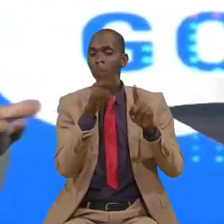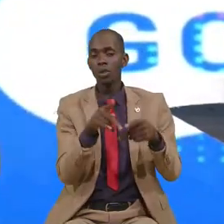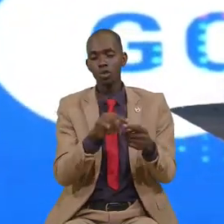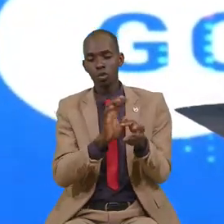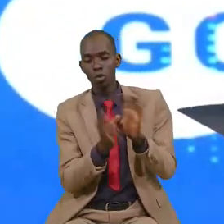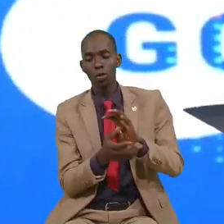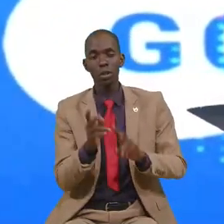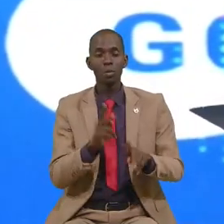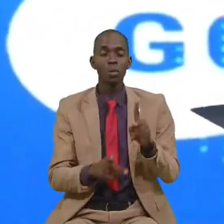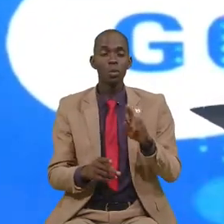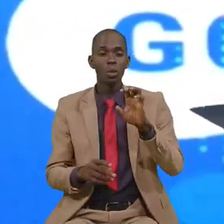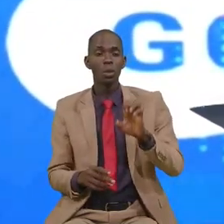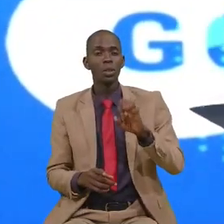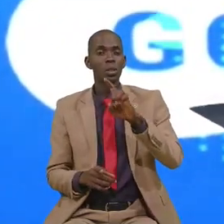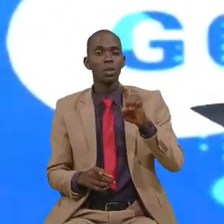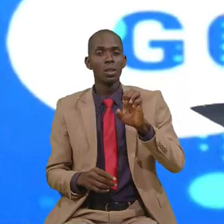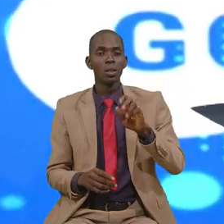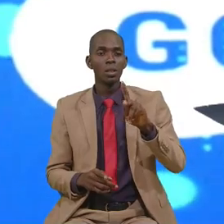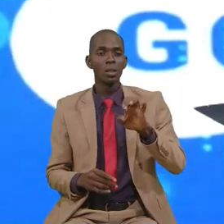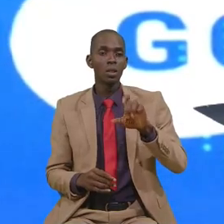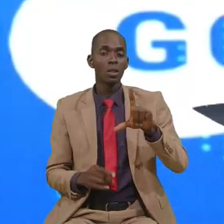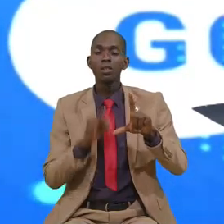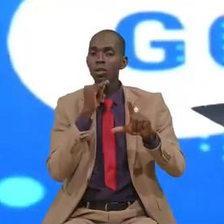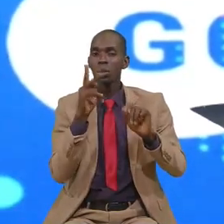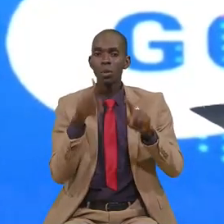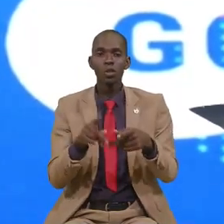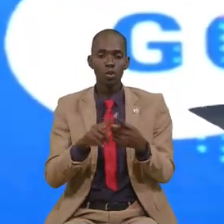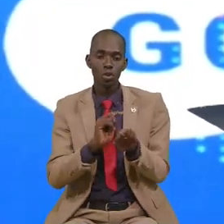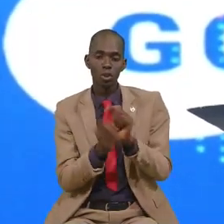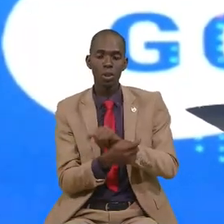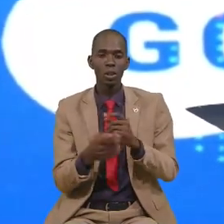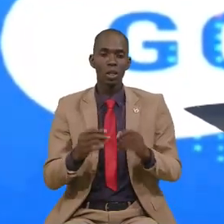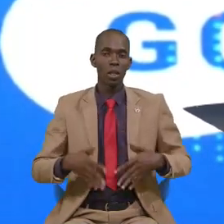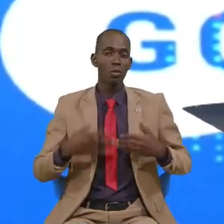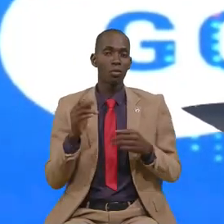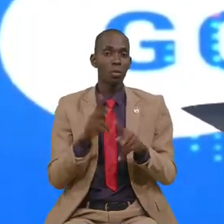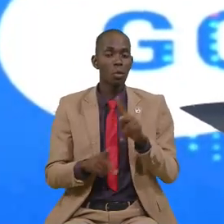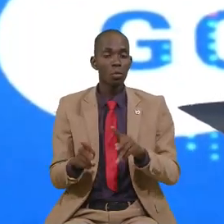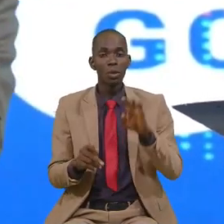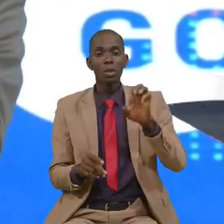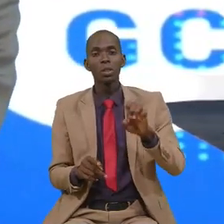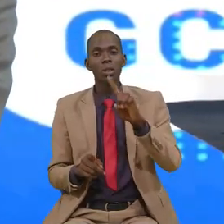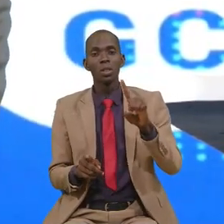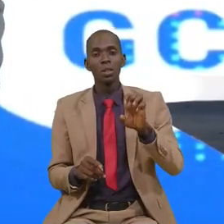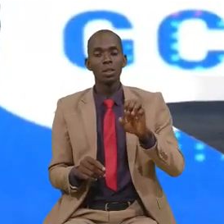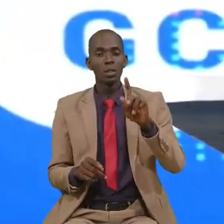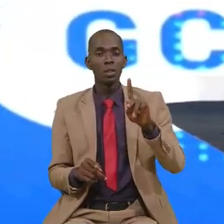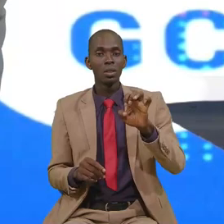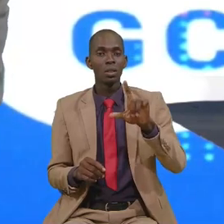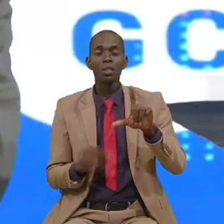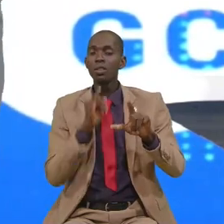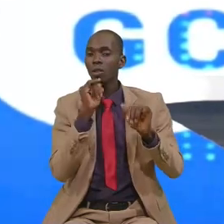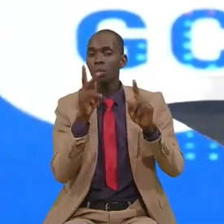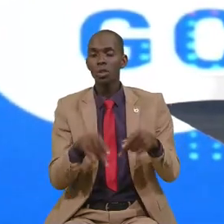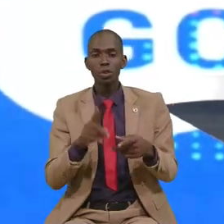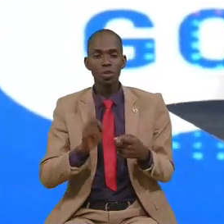the one to transform the lives of people. Ezekiel is not the one to heal the people. Ezekiel was not